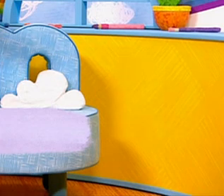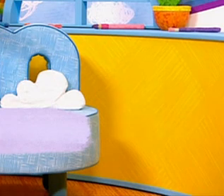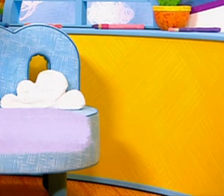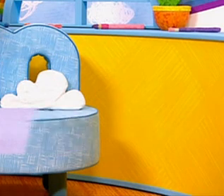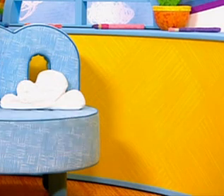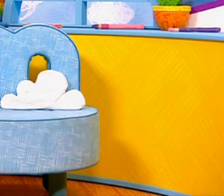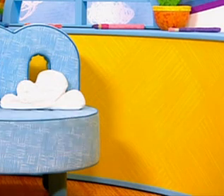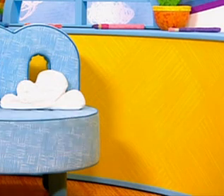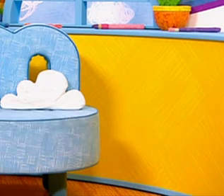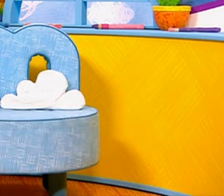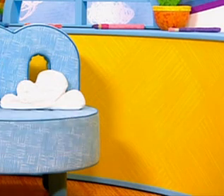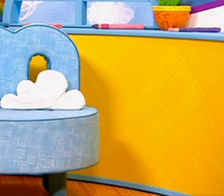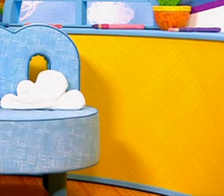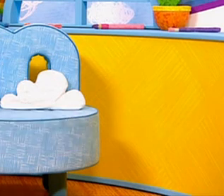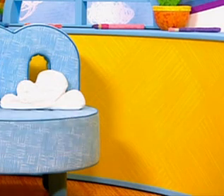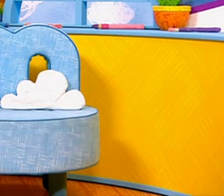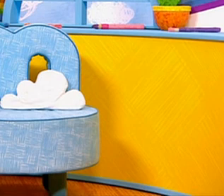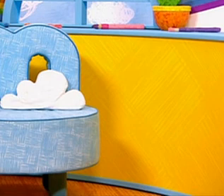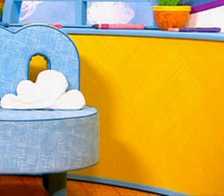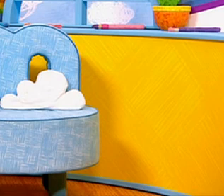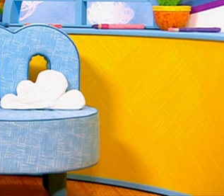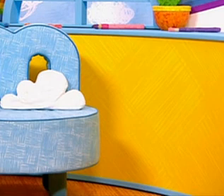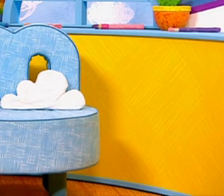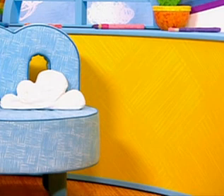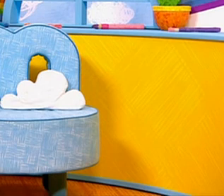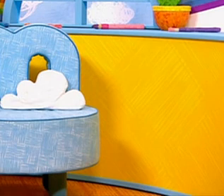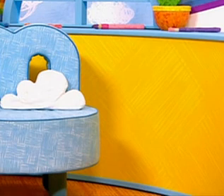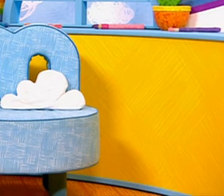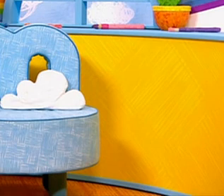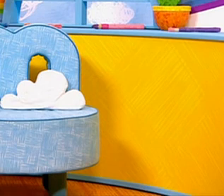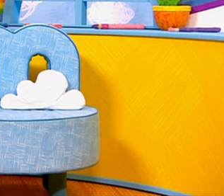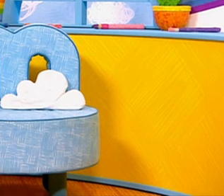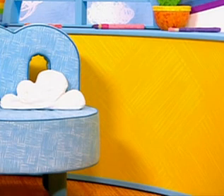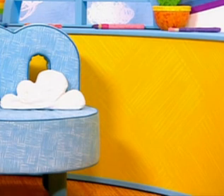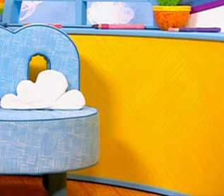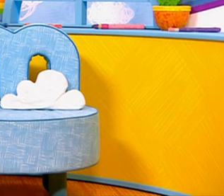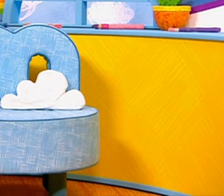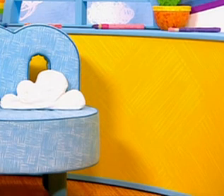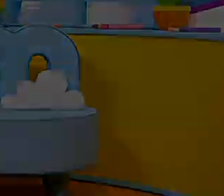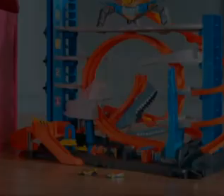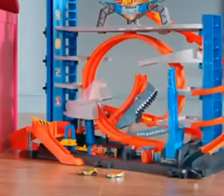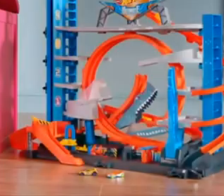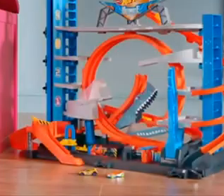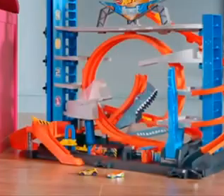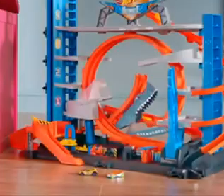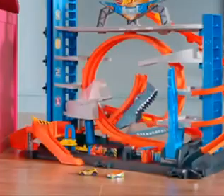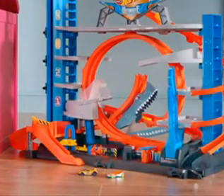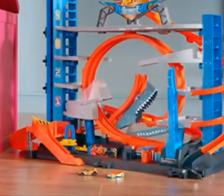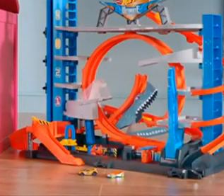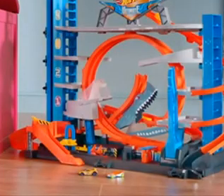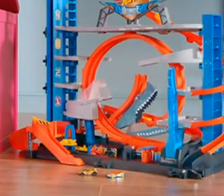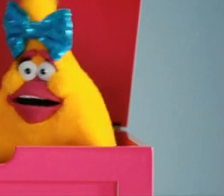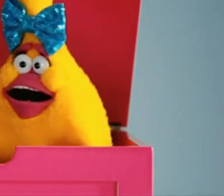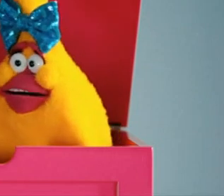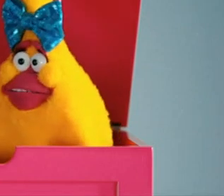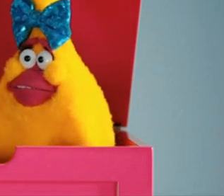Thomas, and even brand new Flugels. But now Peppa's going to do a wee bit of gardening. What did the traffic light